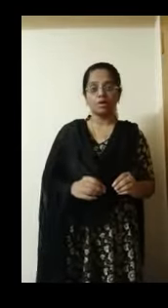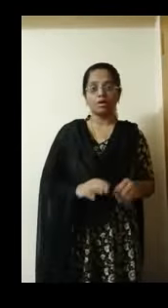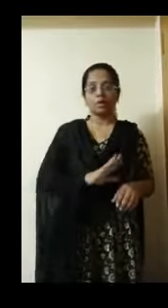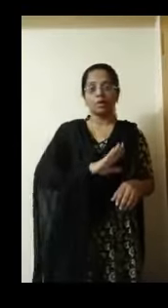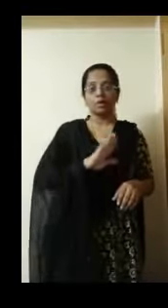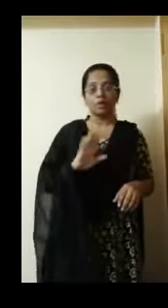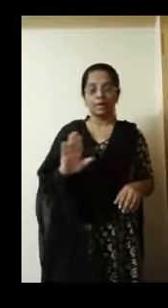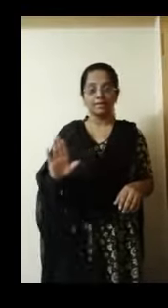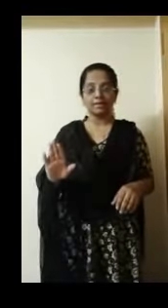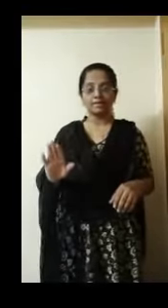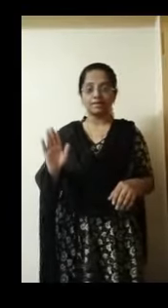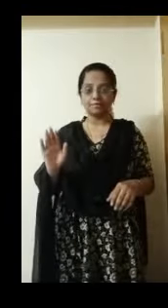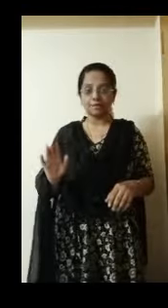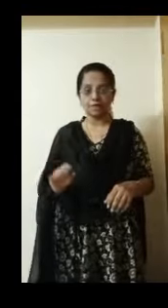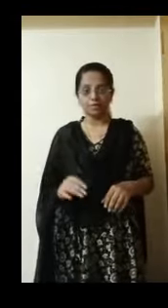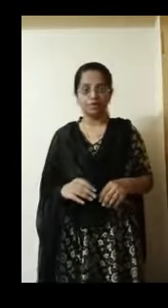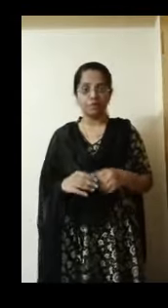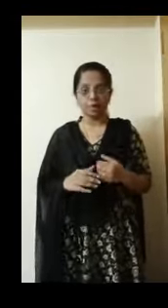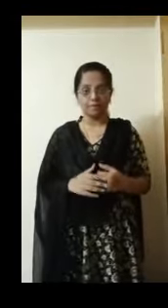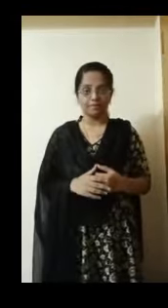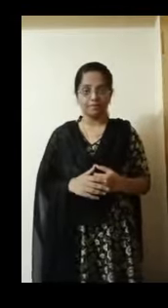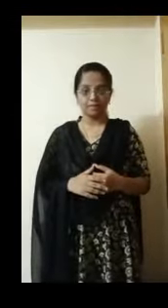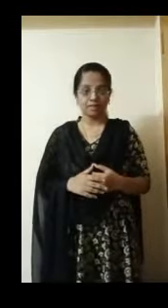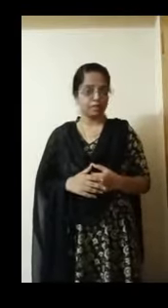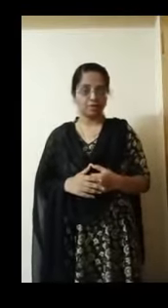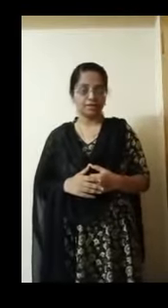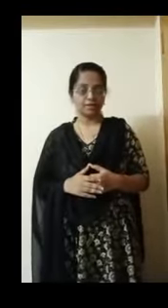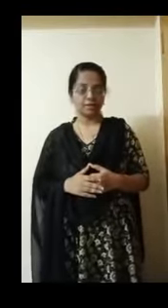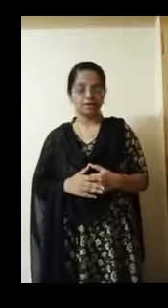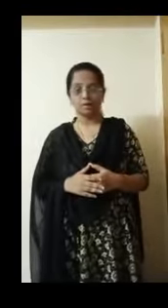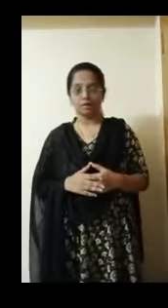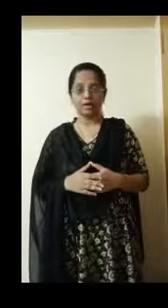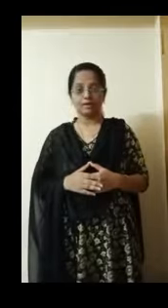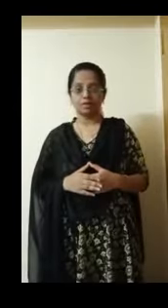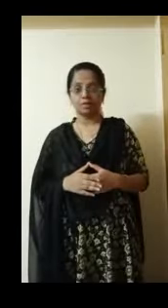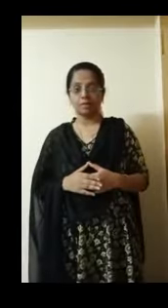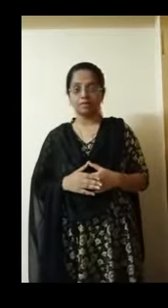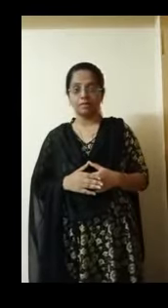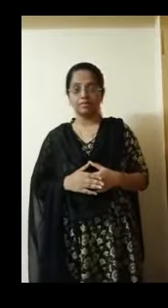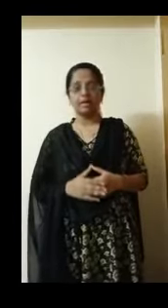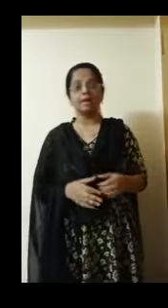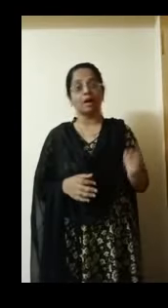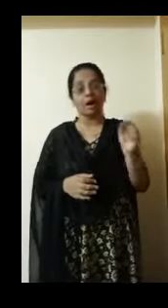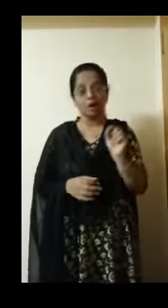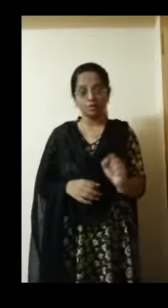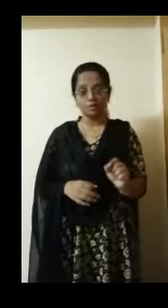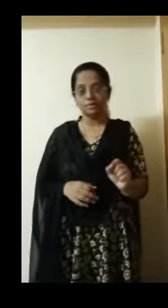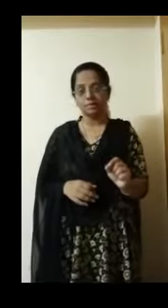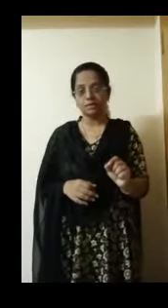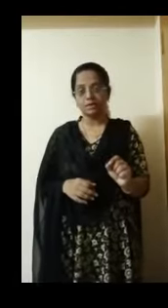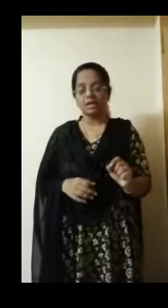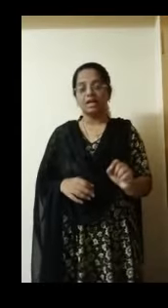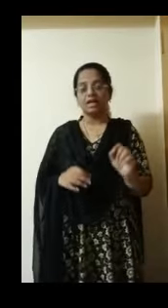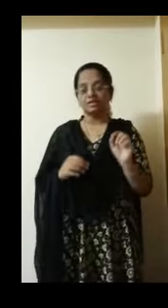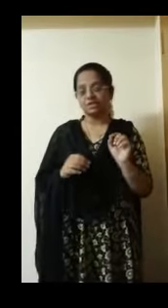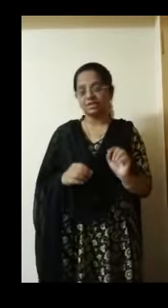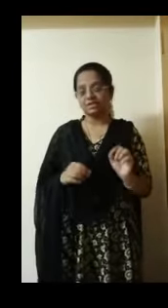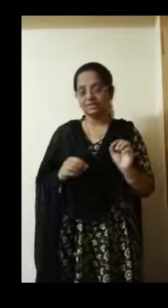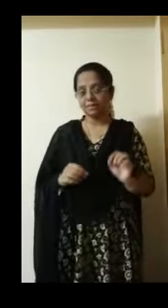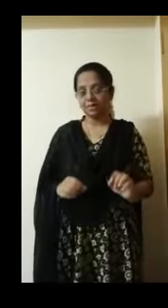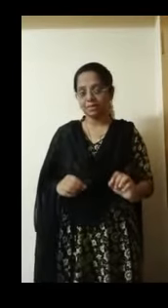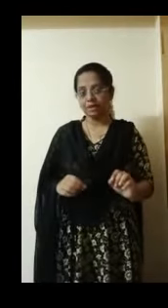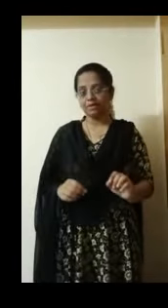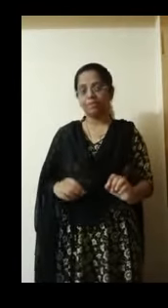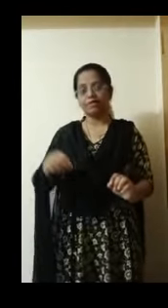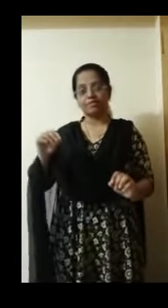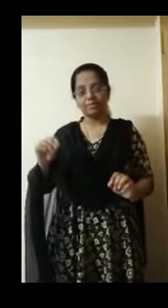for coating the surface of the wall. Okay children, now you understand what is meant by a house. It is just